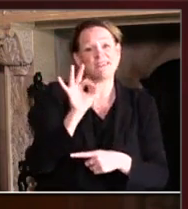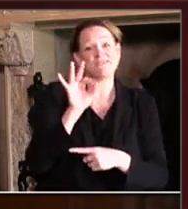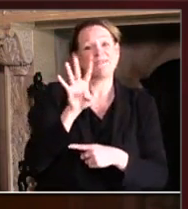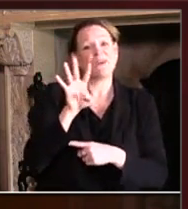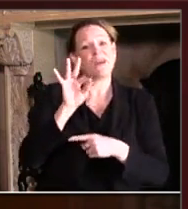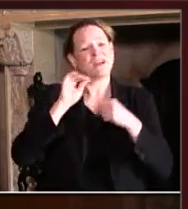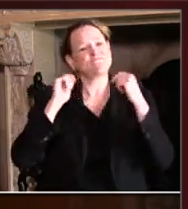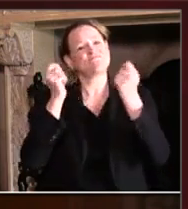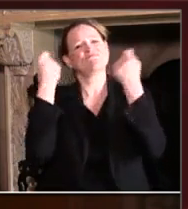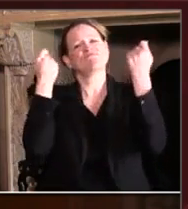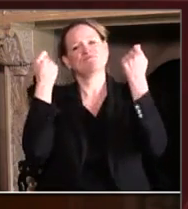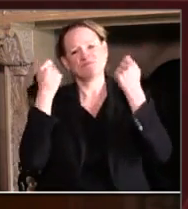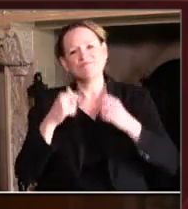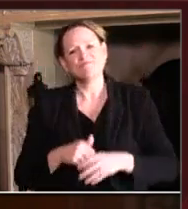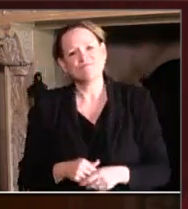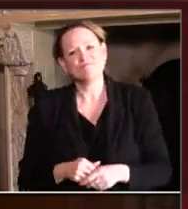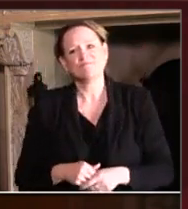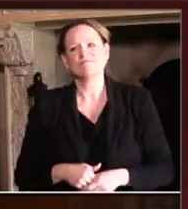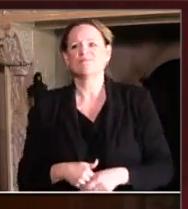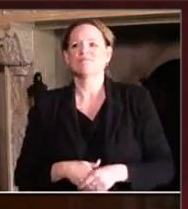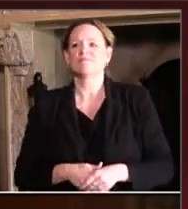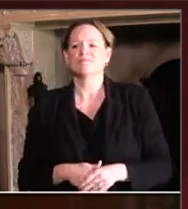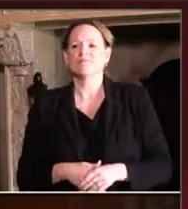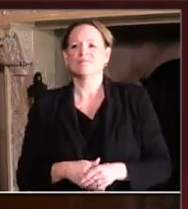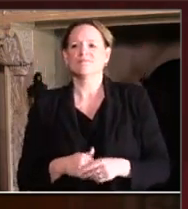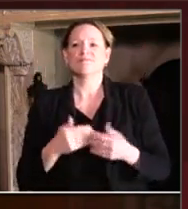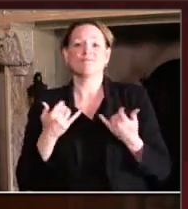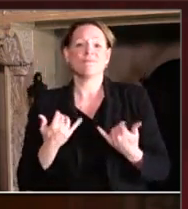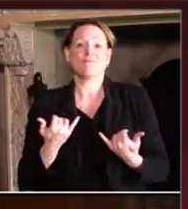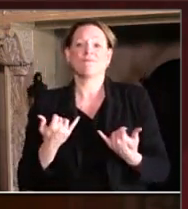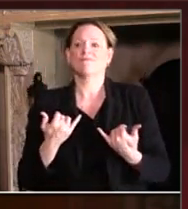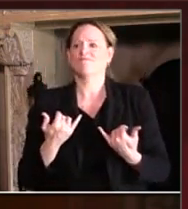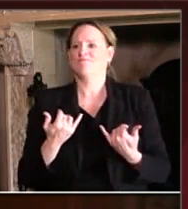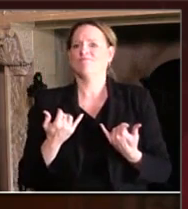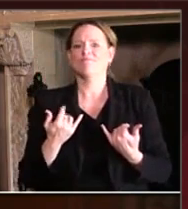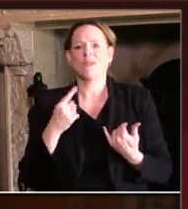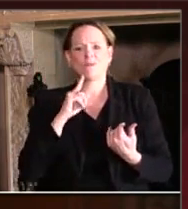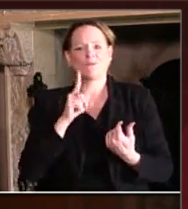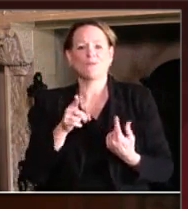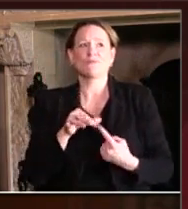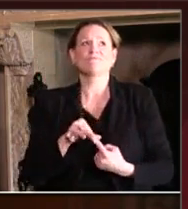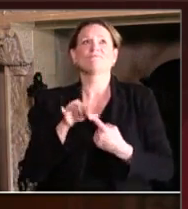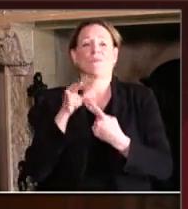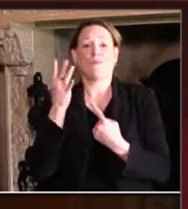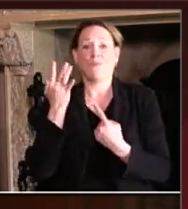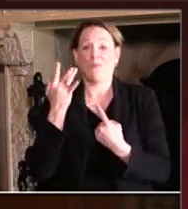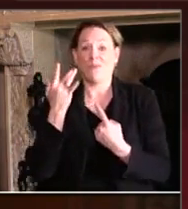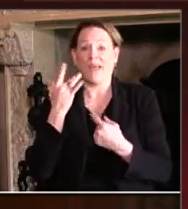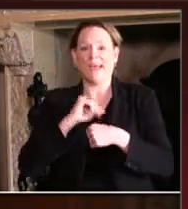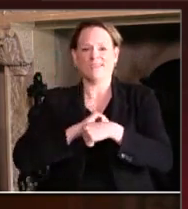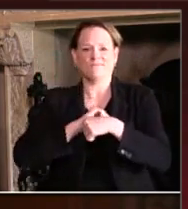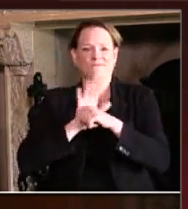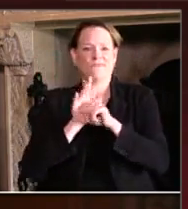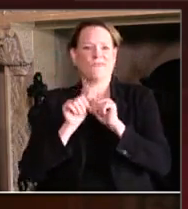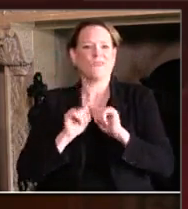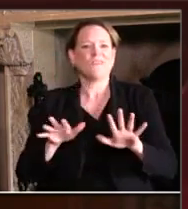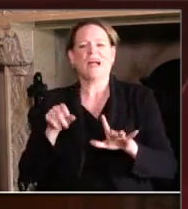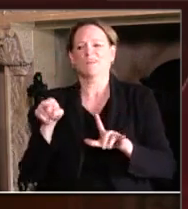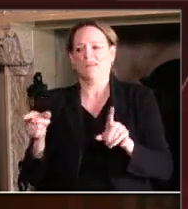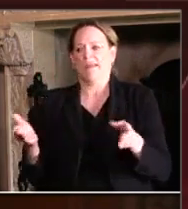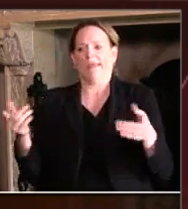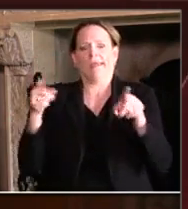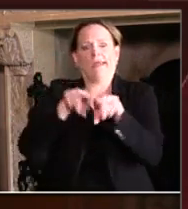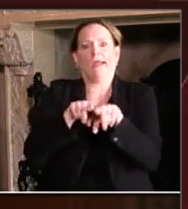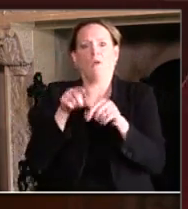has certainly taken on additional significance amid the COVID-19 crisis. We know the pandemic is impacting